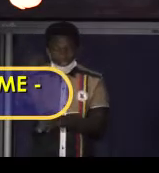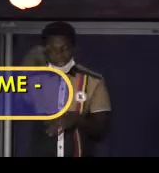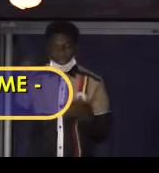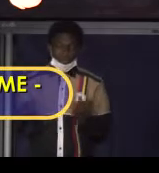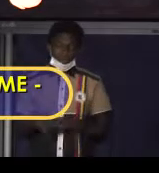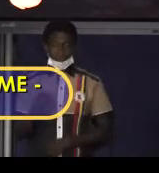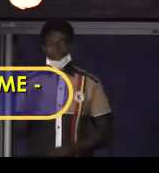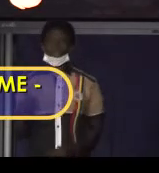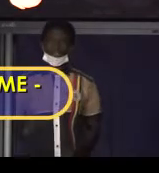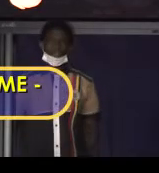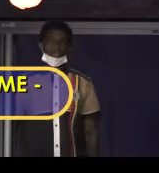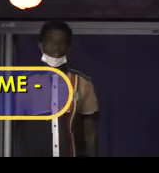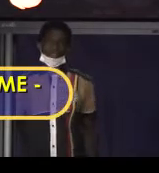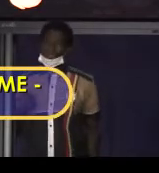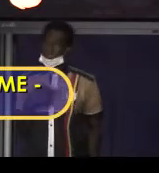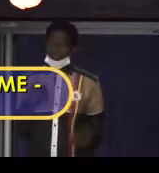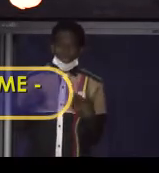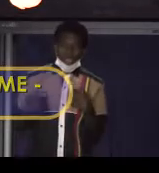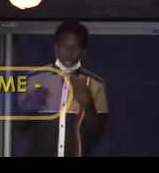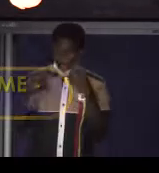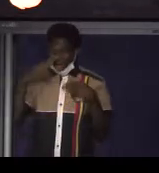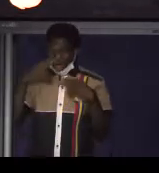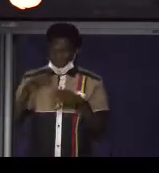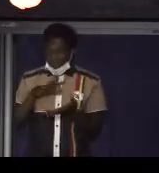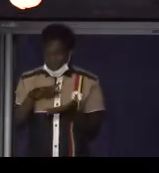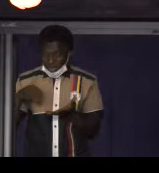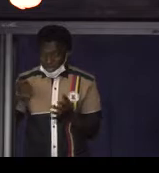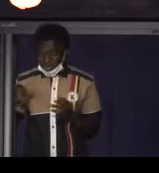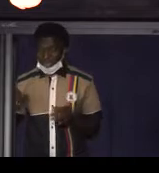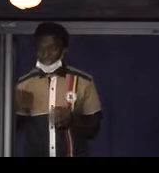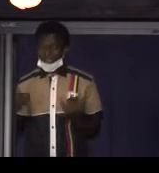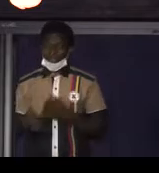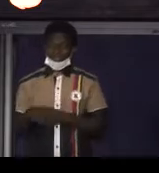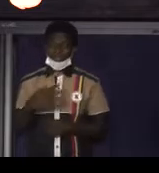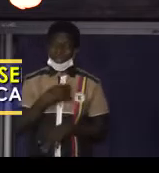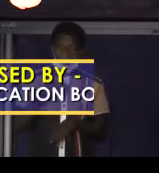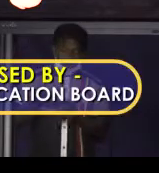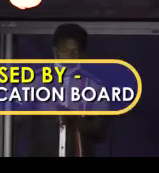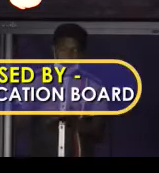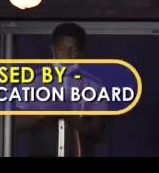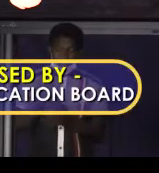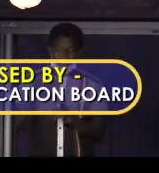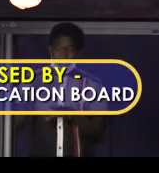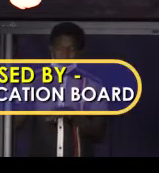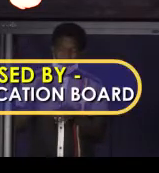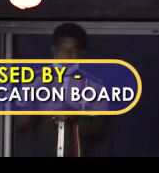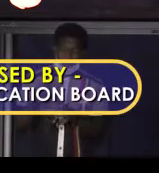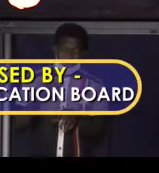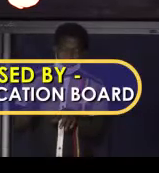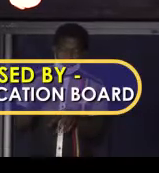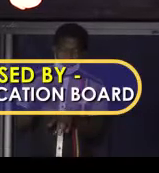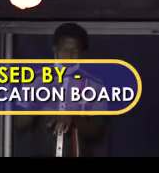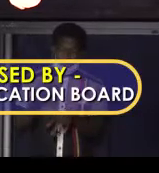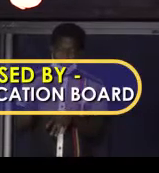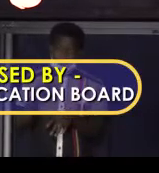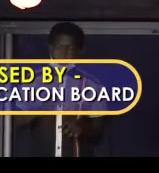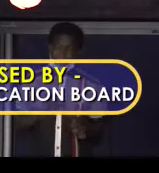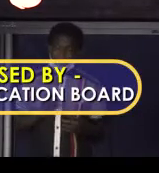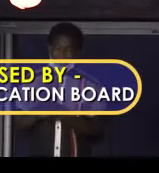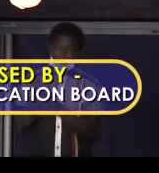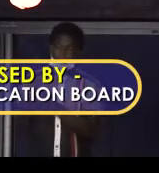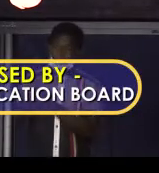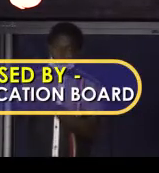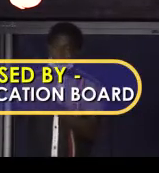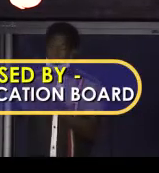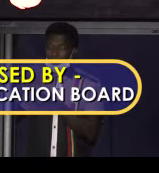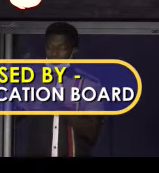today. Yes, we had fun learning today. And on that note, I hand you over to the mathematician, Uncle